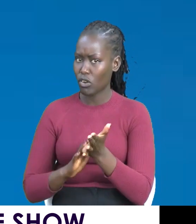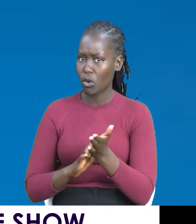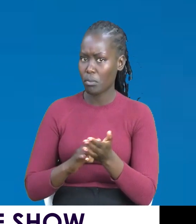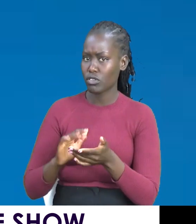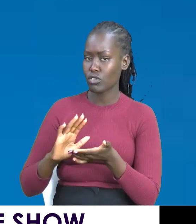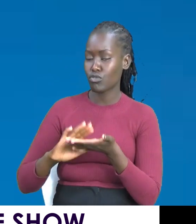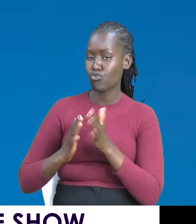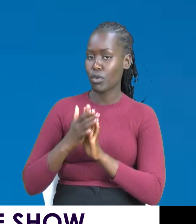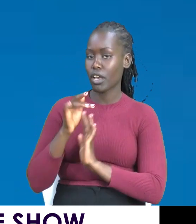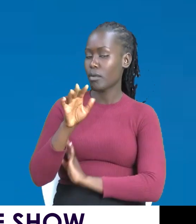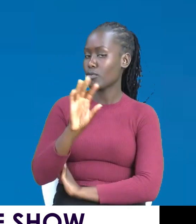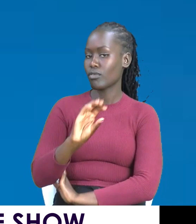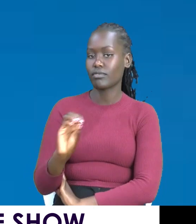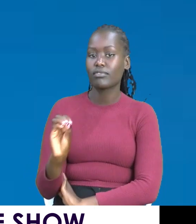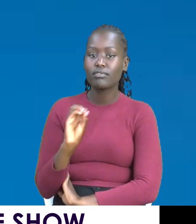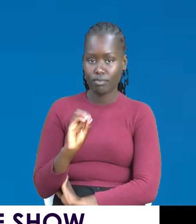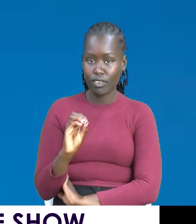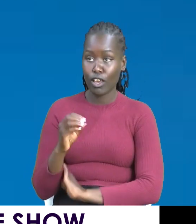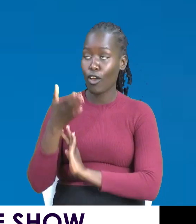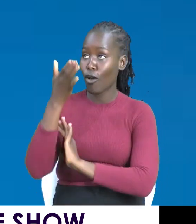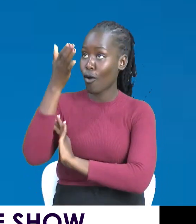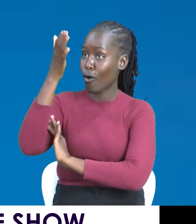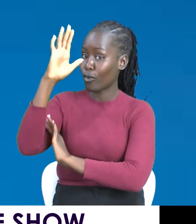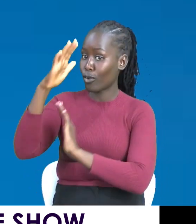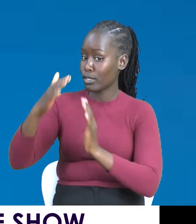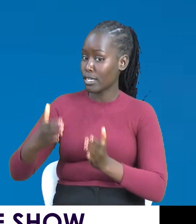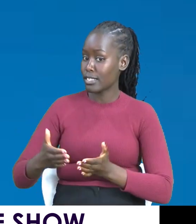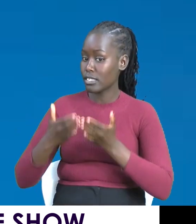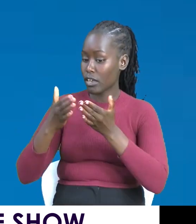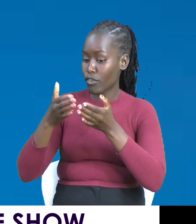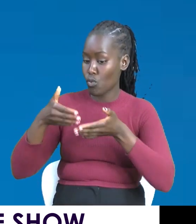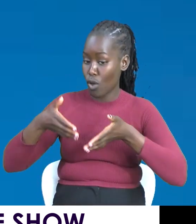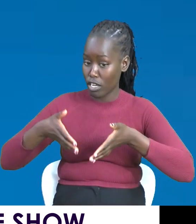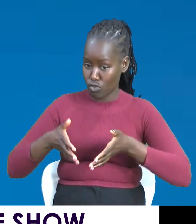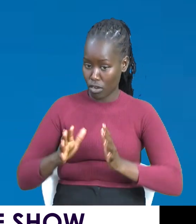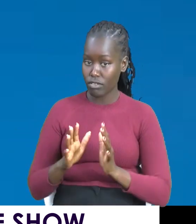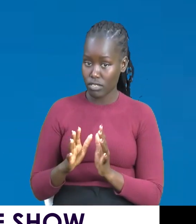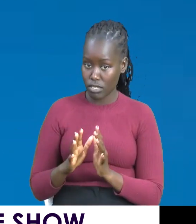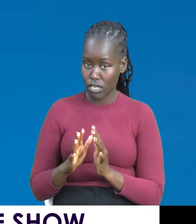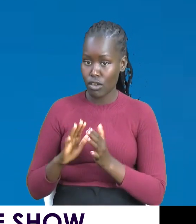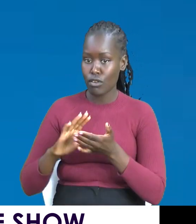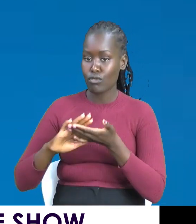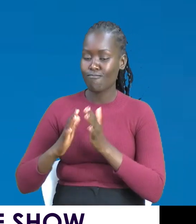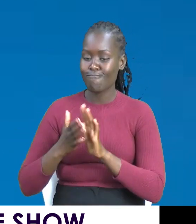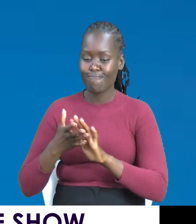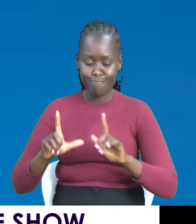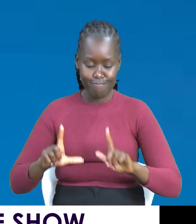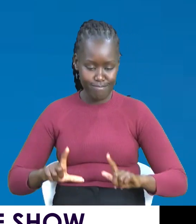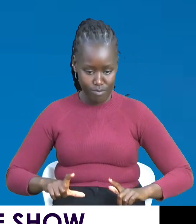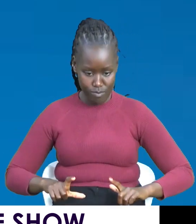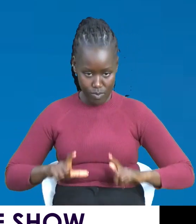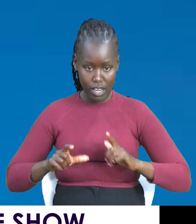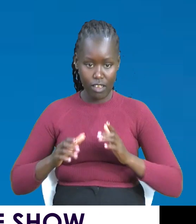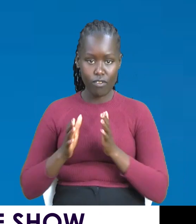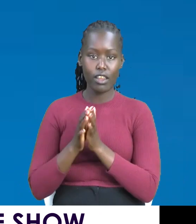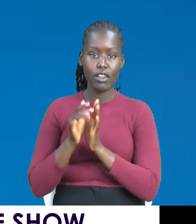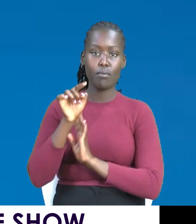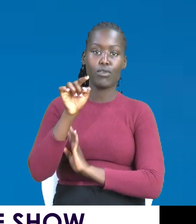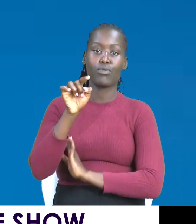you. God has already given you a chance to be alive and to be